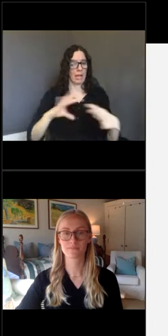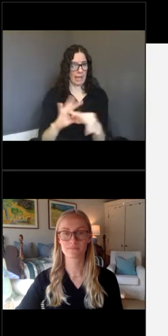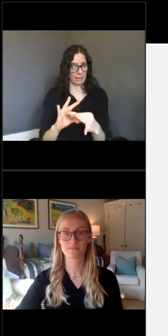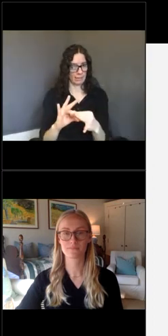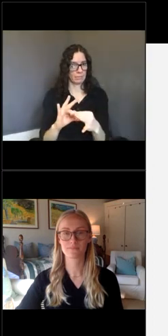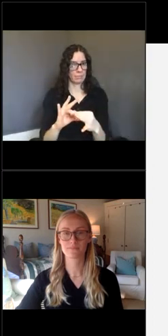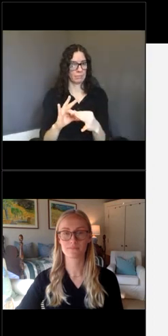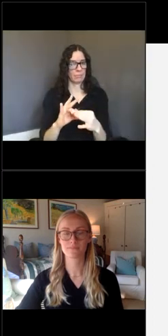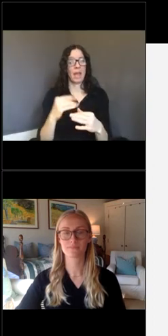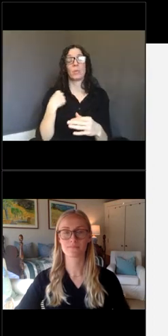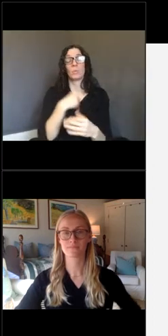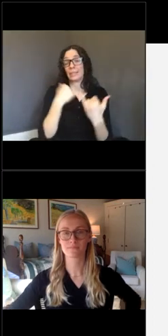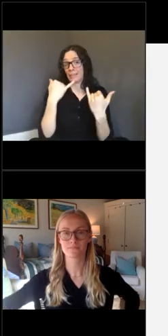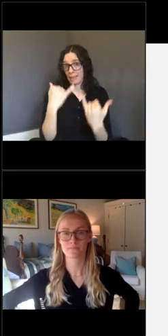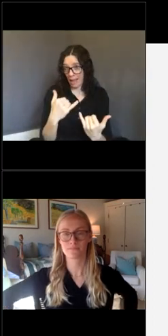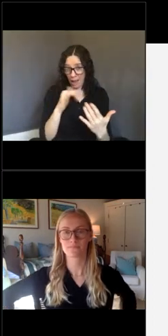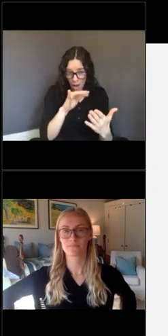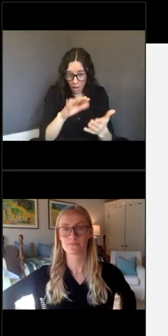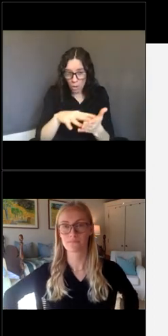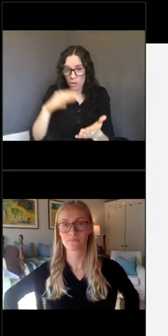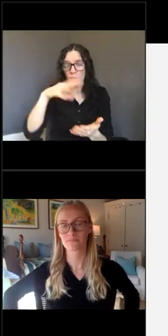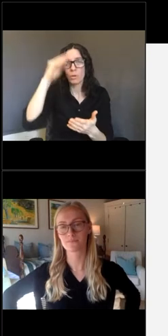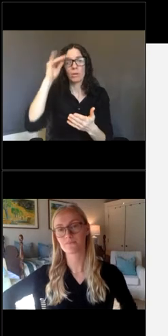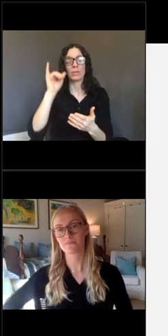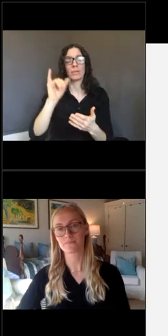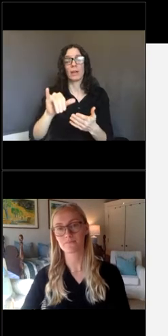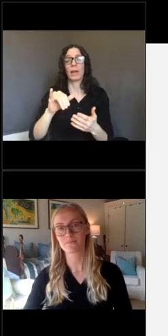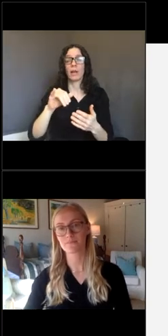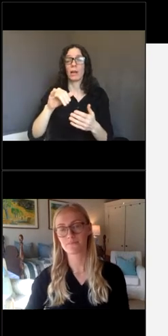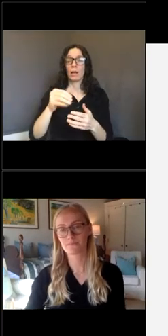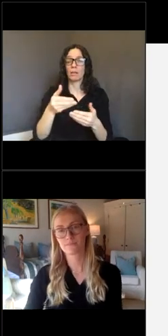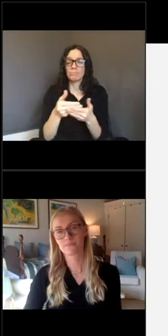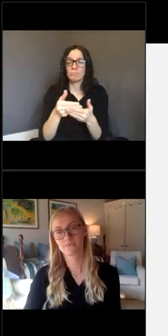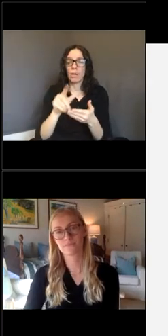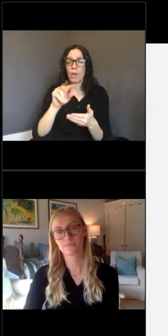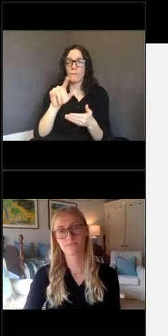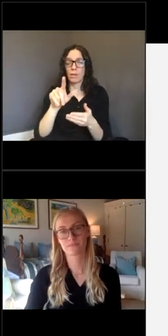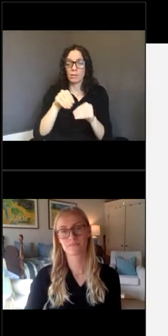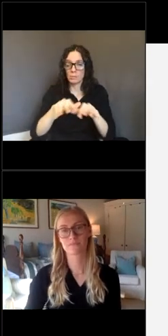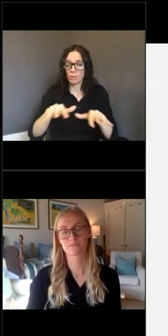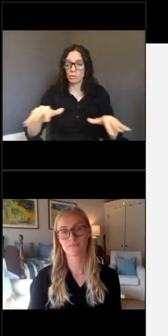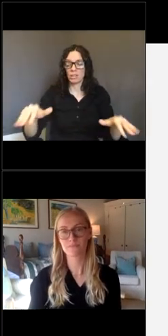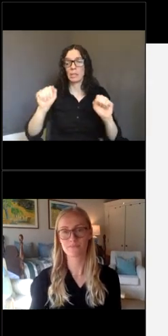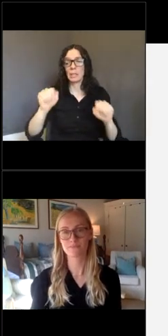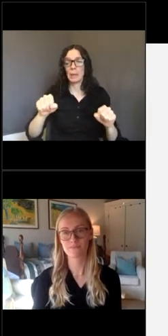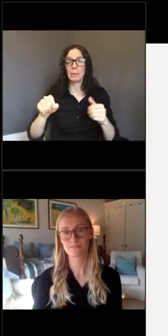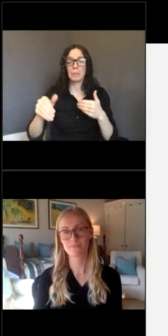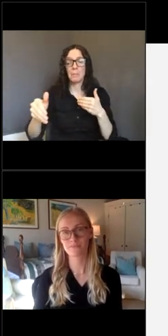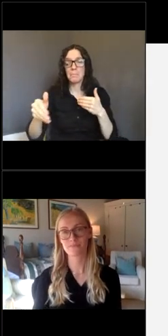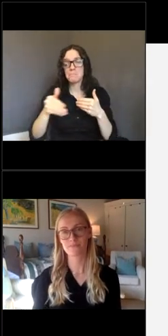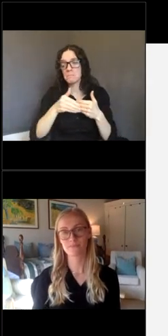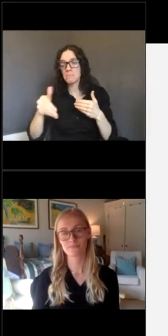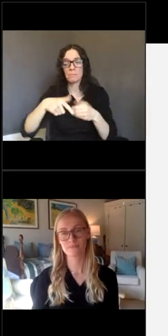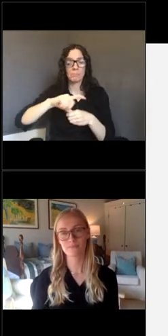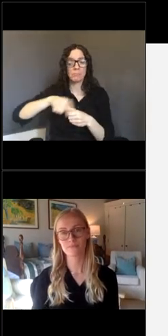dispersal is maybe a few feet and some maybe hundreds of